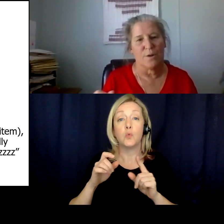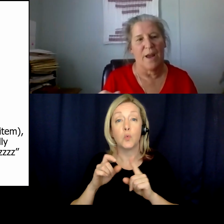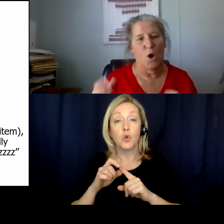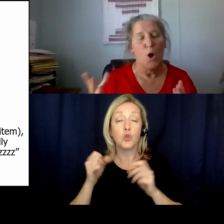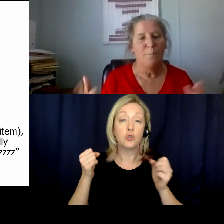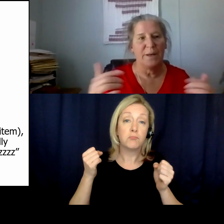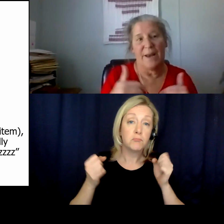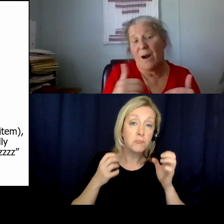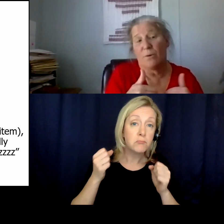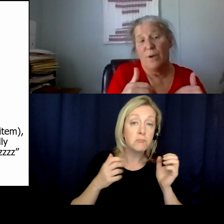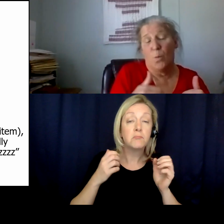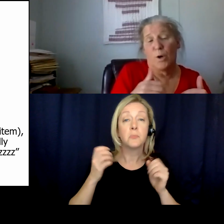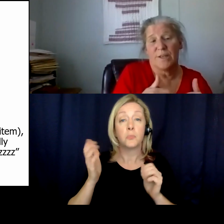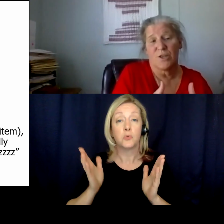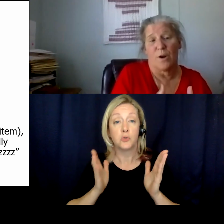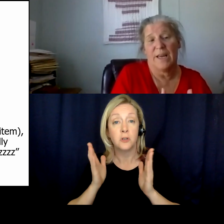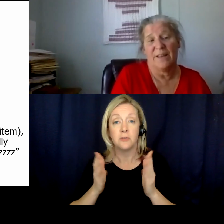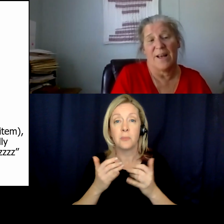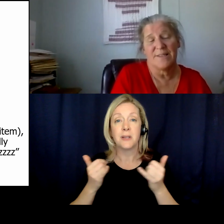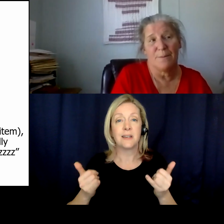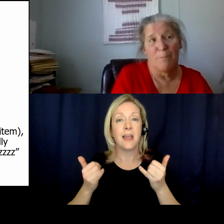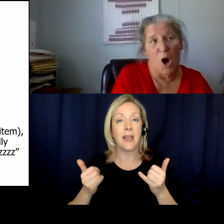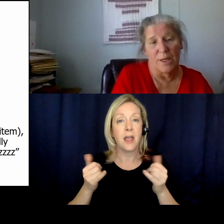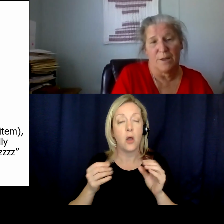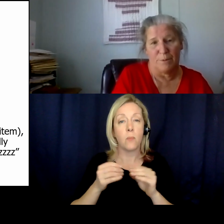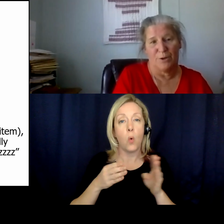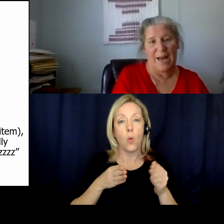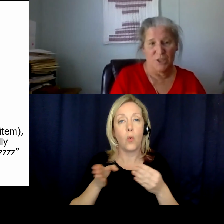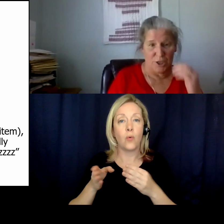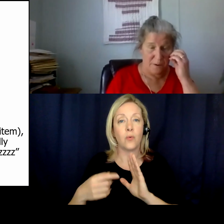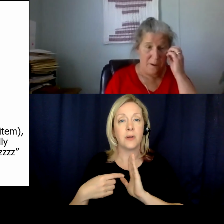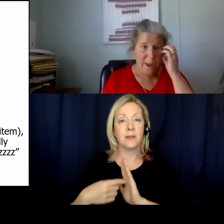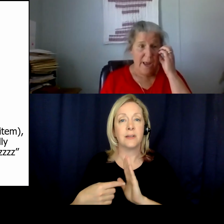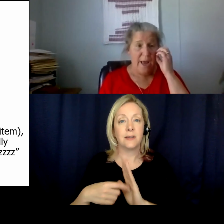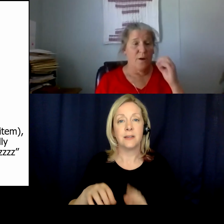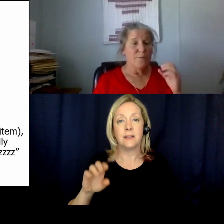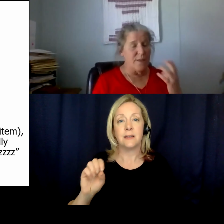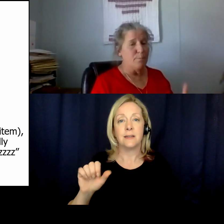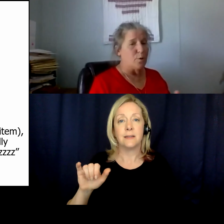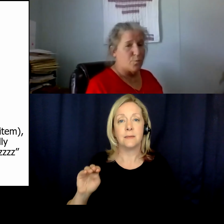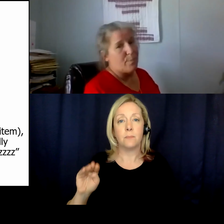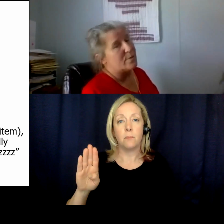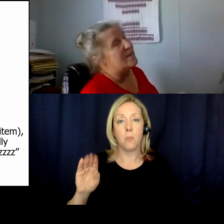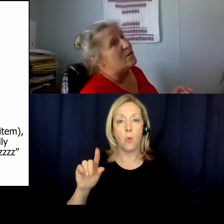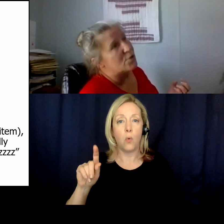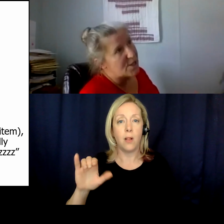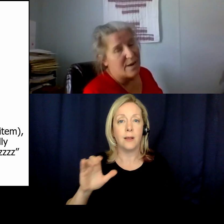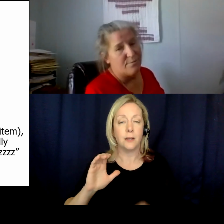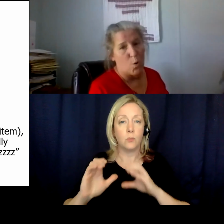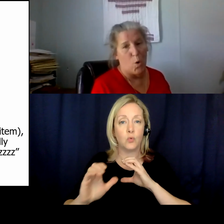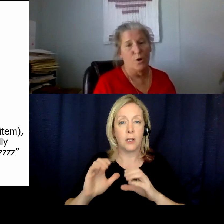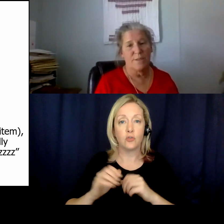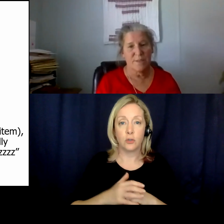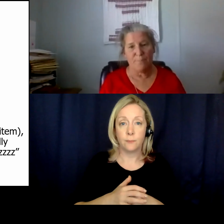words here and there, but now we're going to start getting that symbolic communication. And those symbols represent or